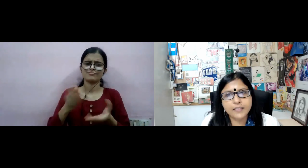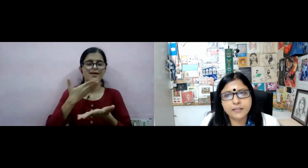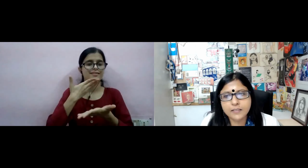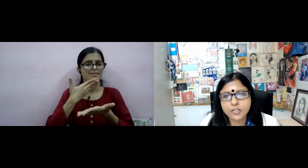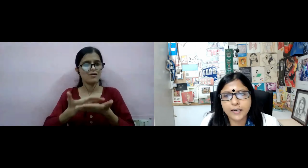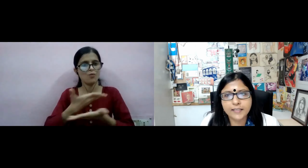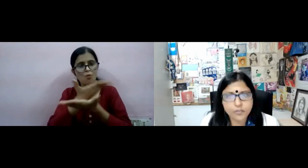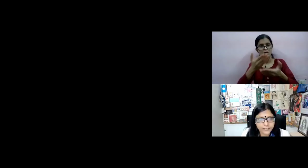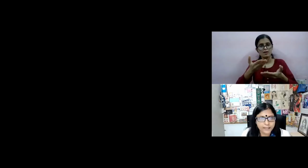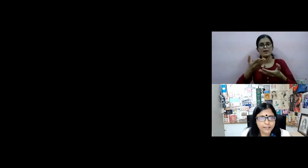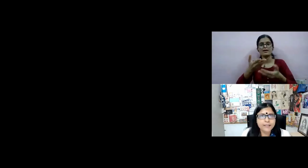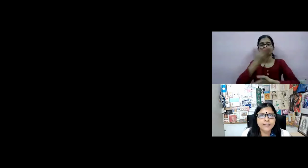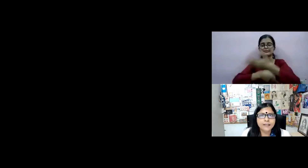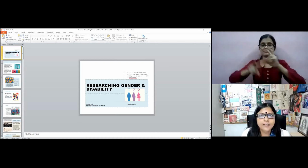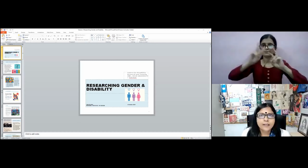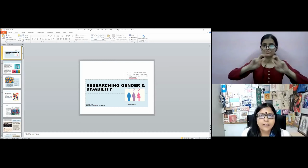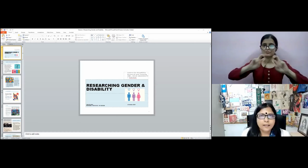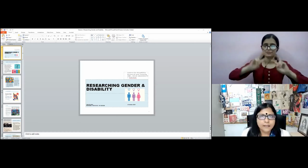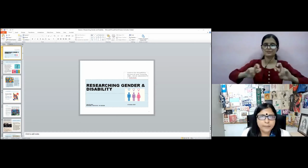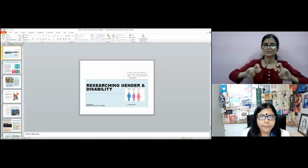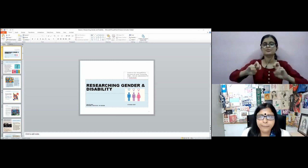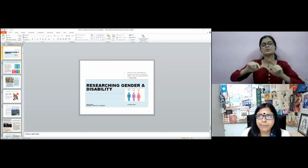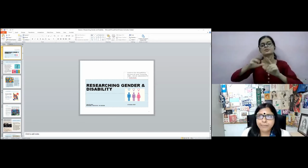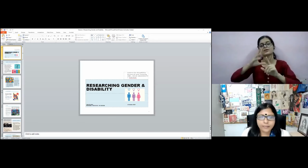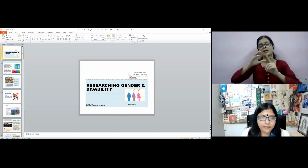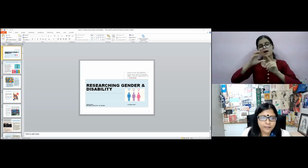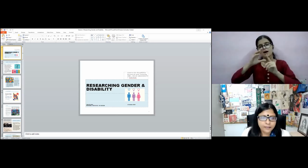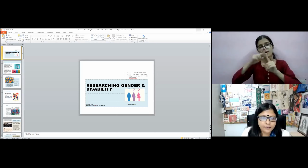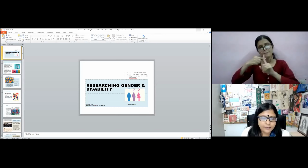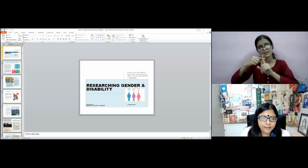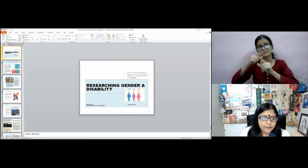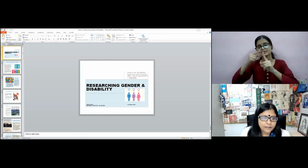Disability Research and Training,